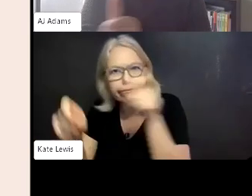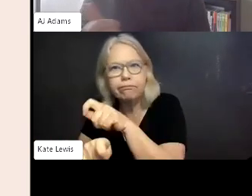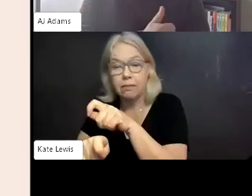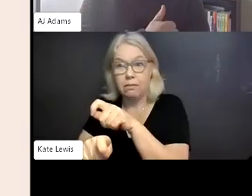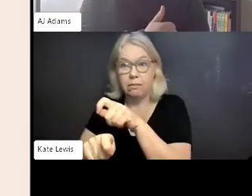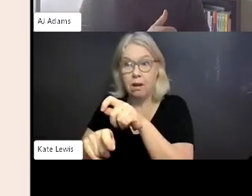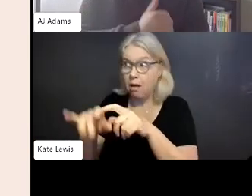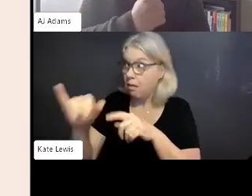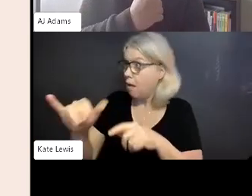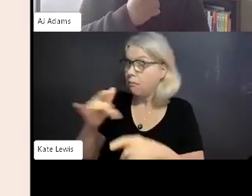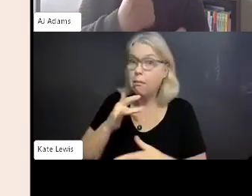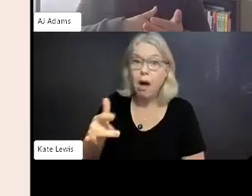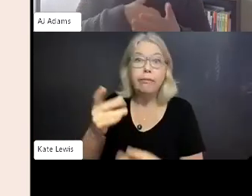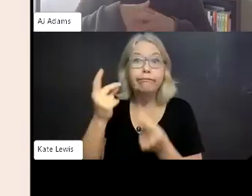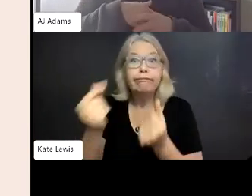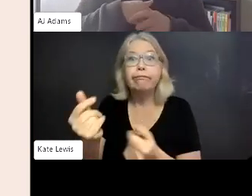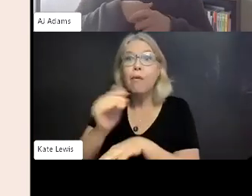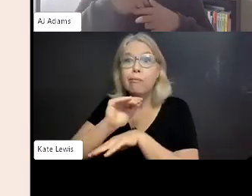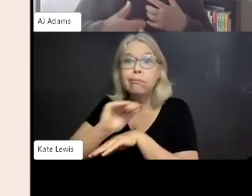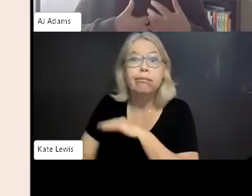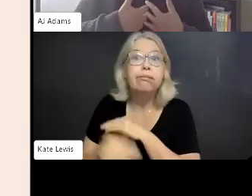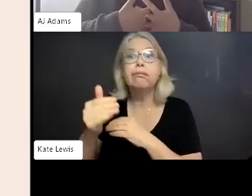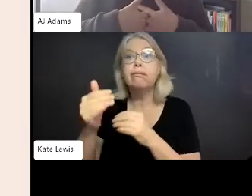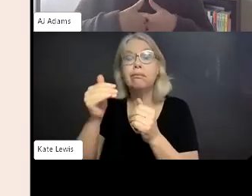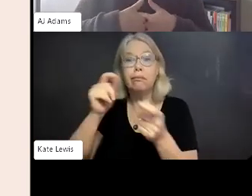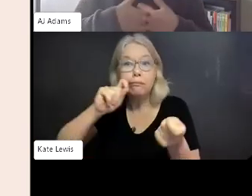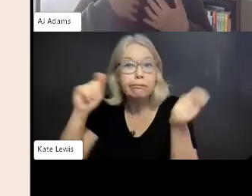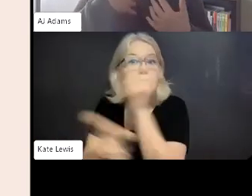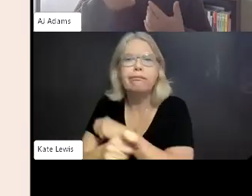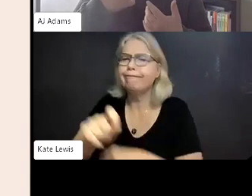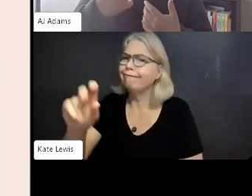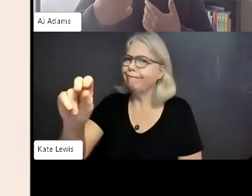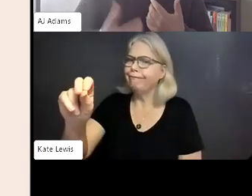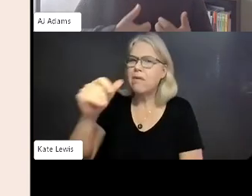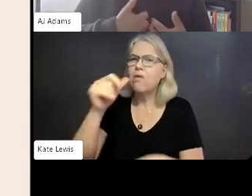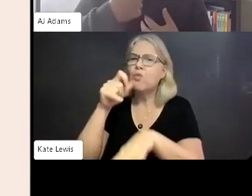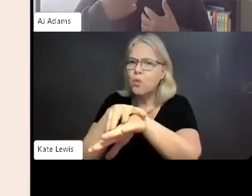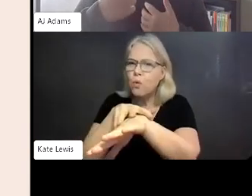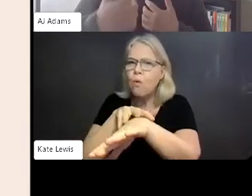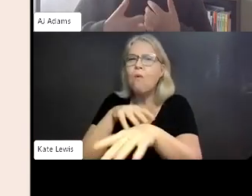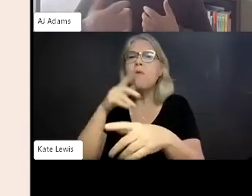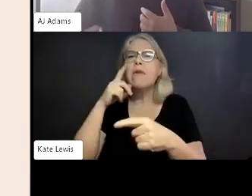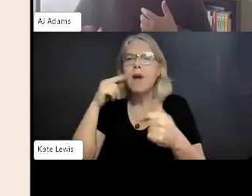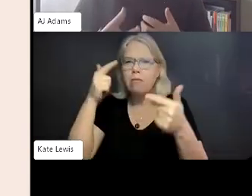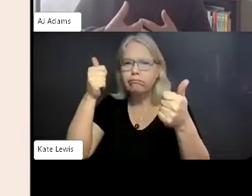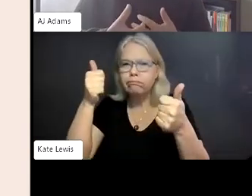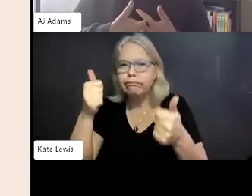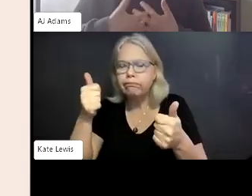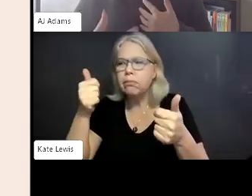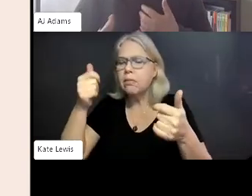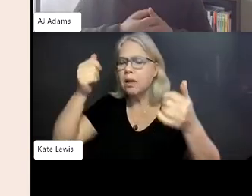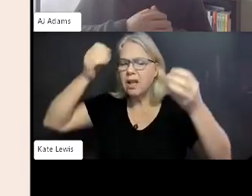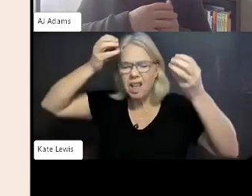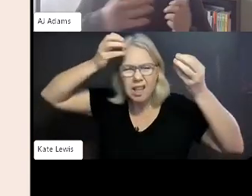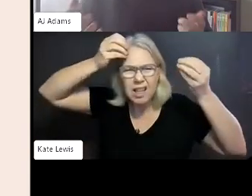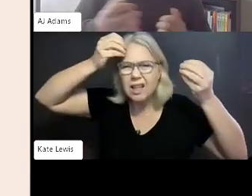it's progressive and the symptoms become stronger and you experience more memory loss, you're having more and more difficulties thinking or